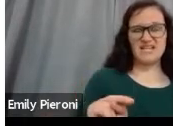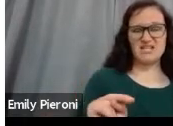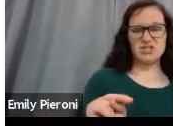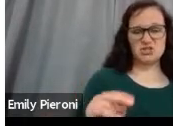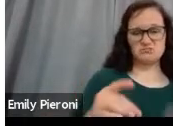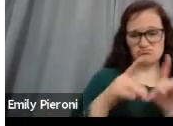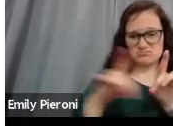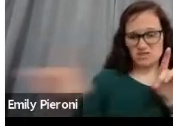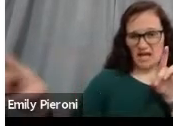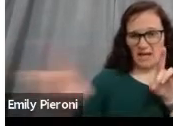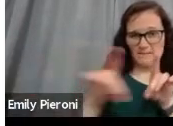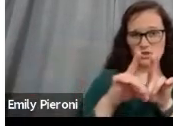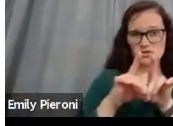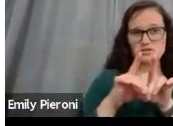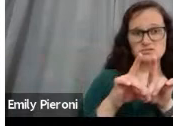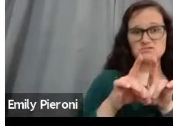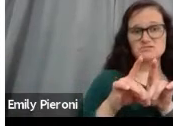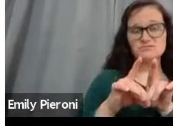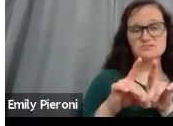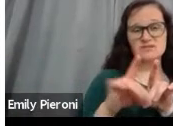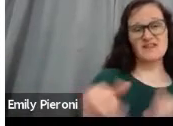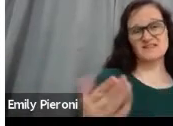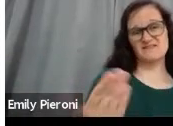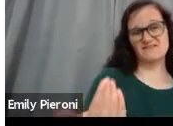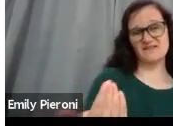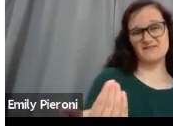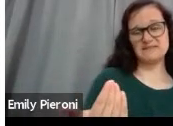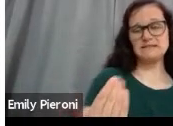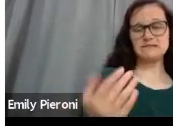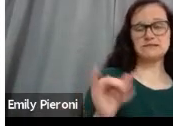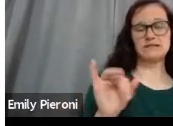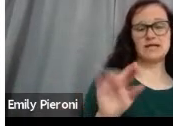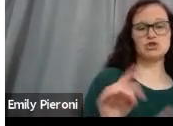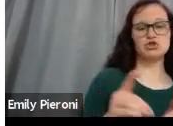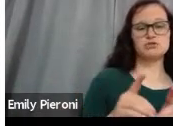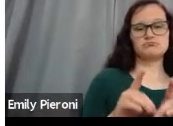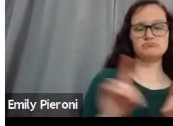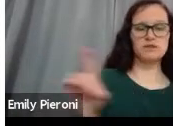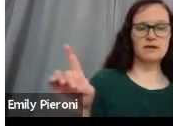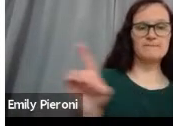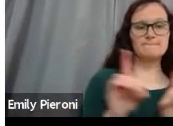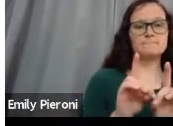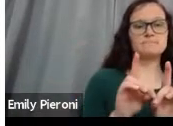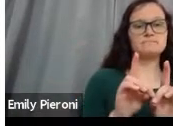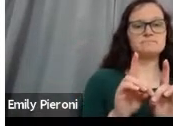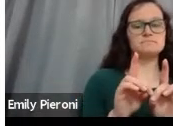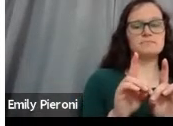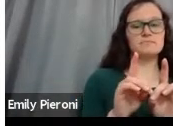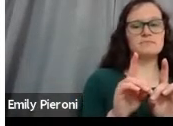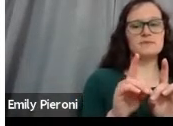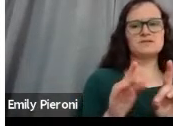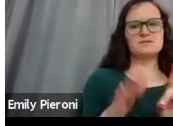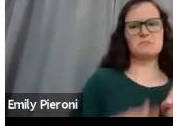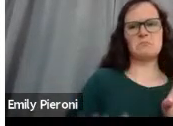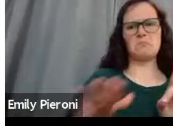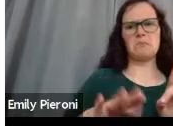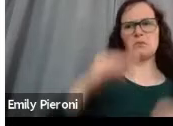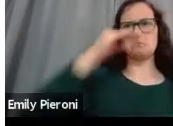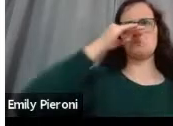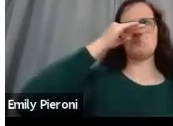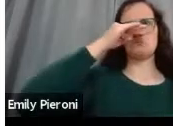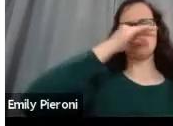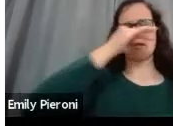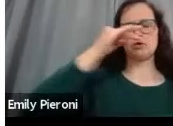that's 15-inch diameter, basically below where your eye level is. So